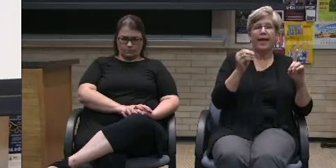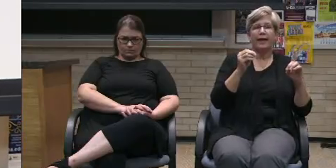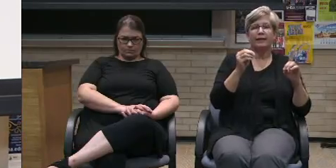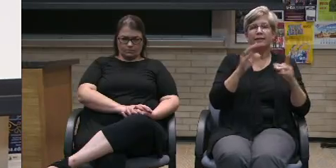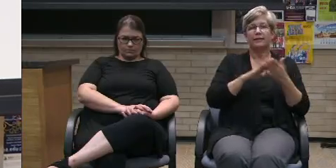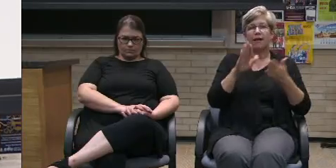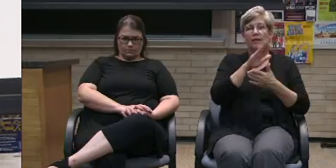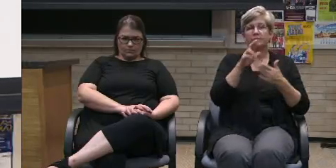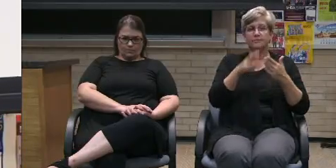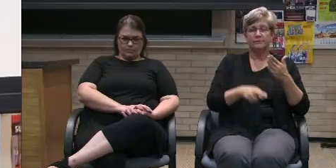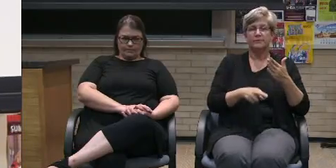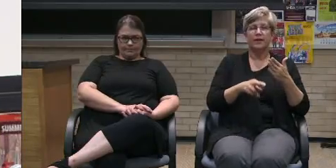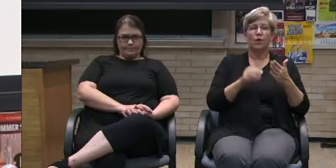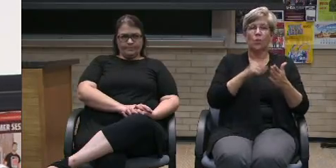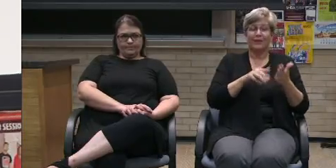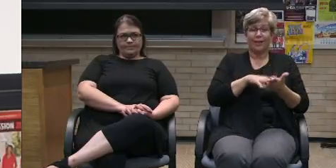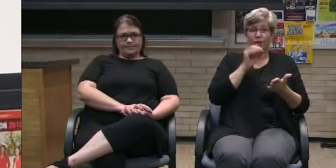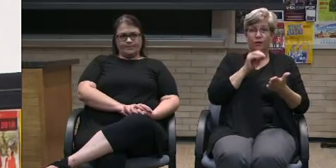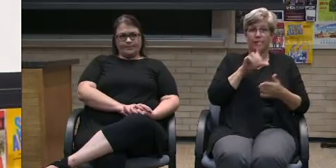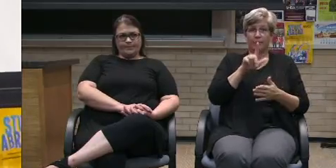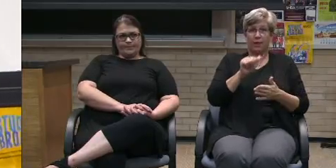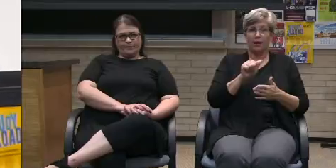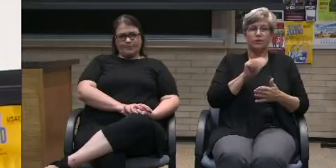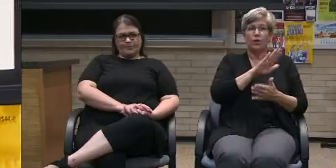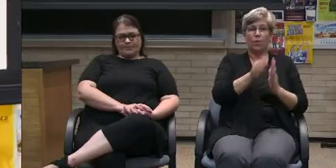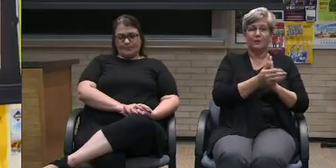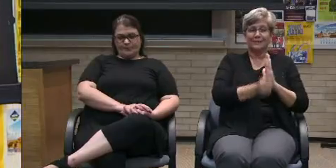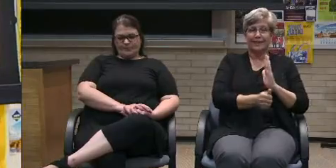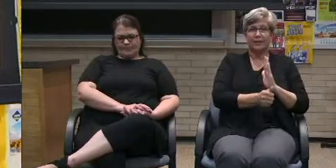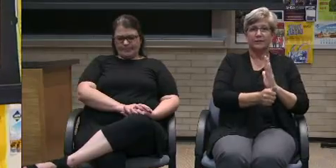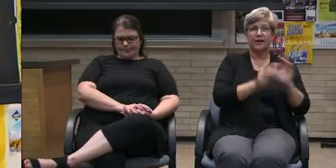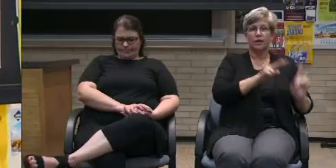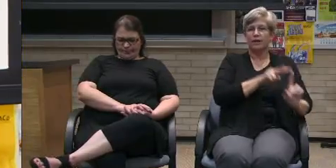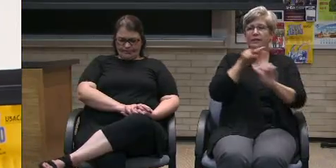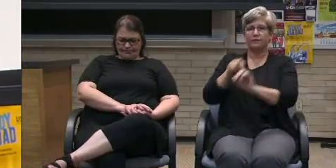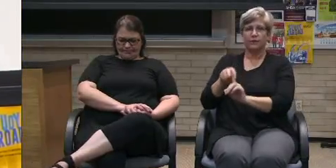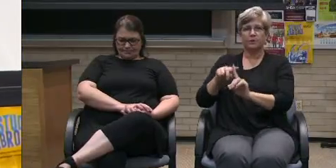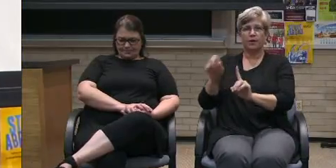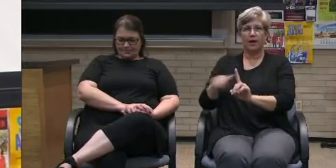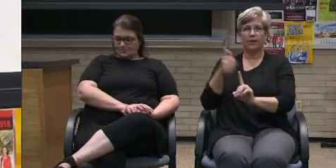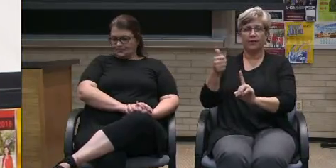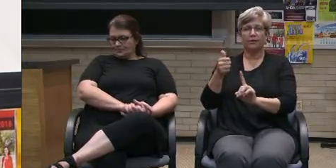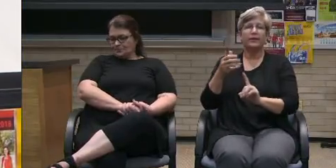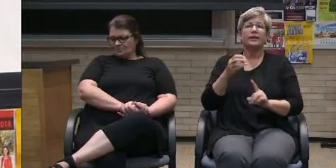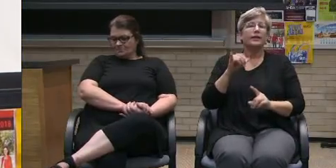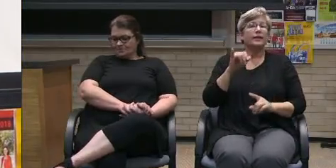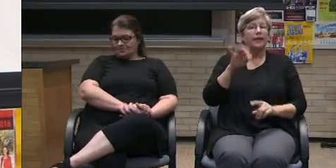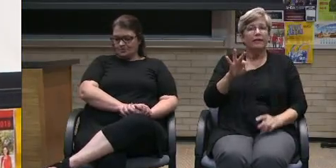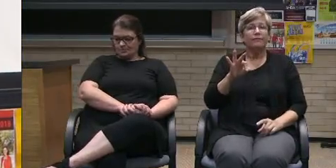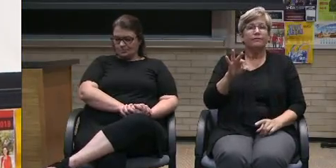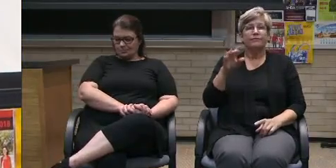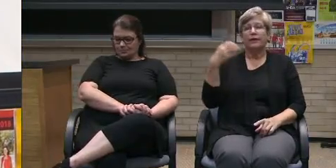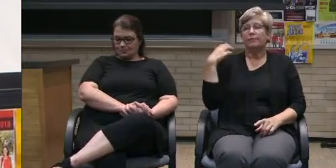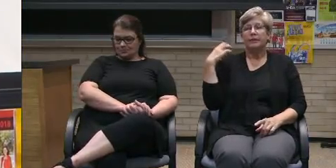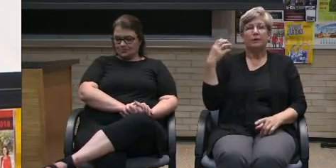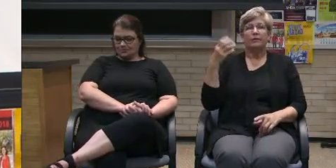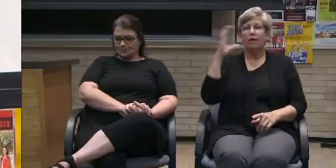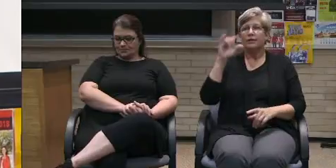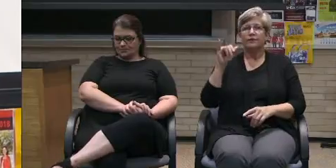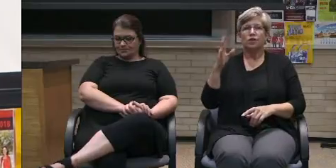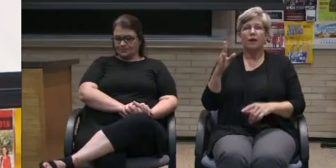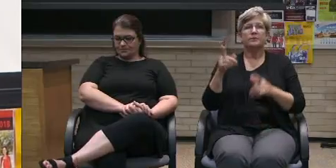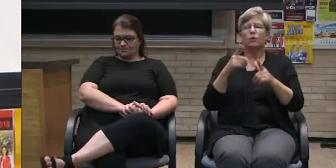as the transferable skills. If you take those learning outcomes and then talk to career services and say, what do employers say they want students to be able to do? We want